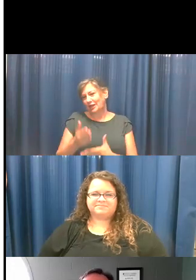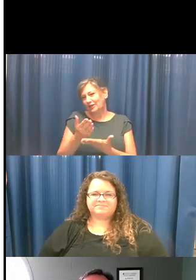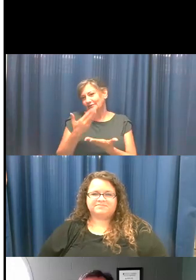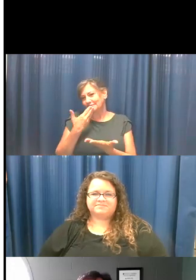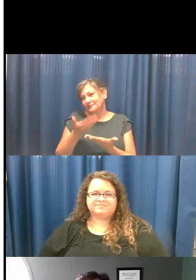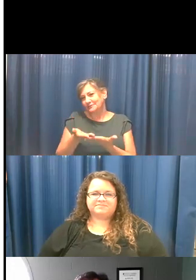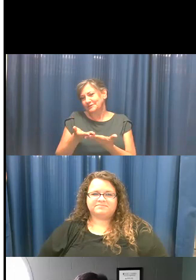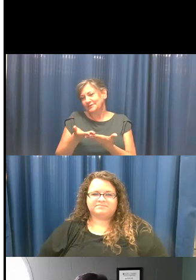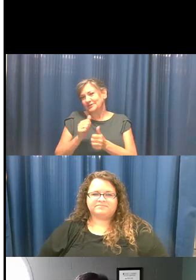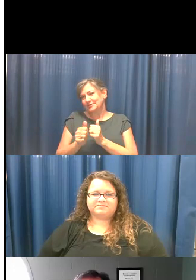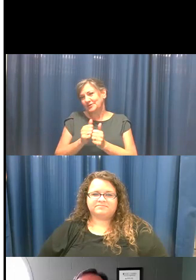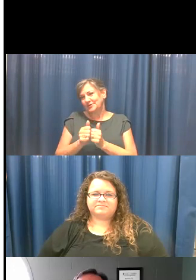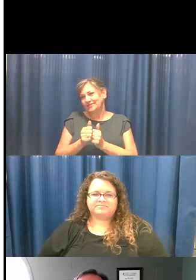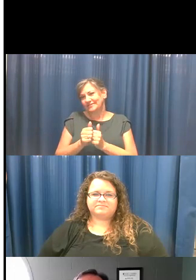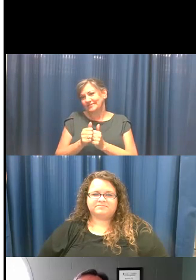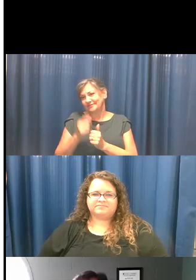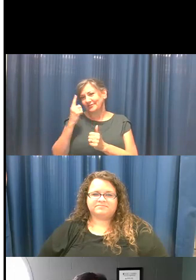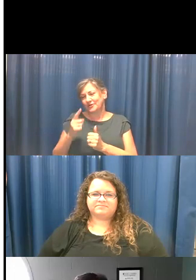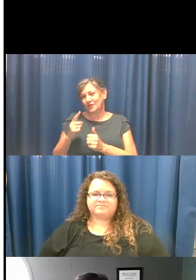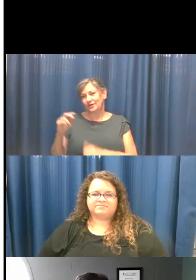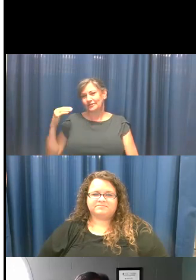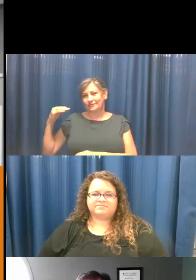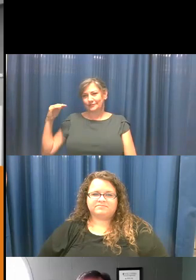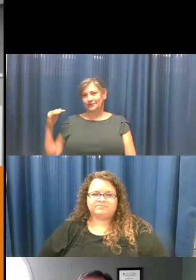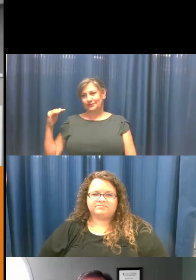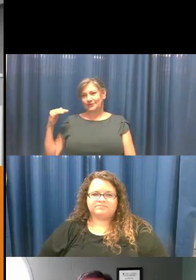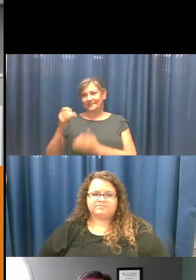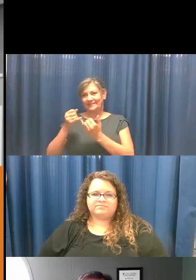for short, skinny guys, and I eventually found those.